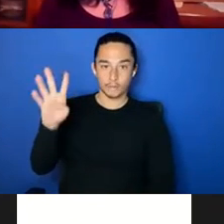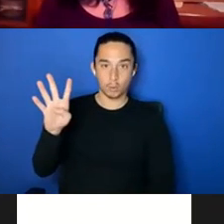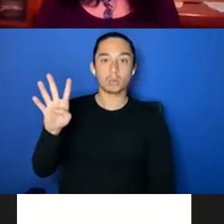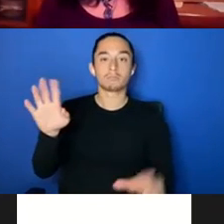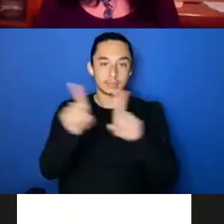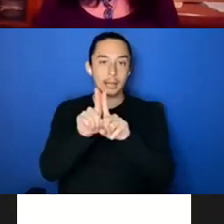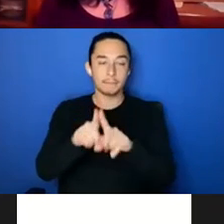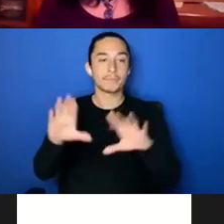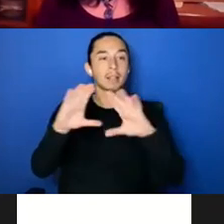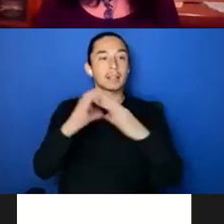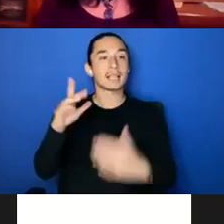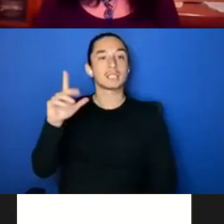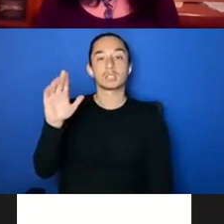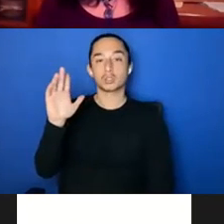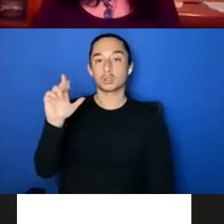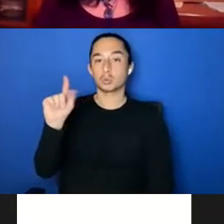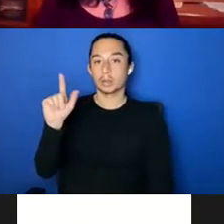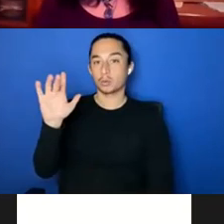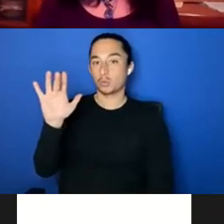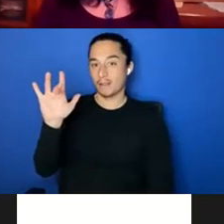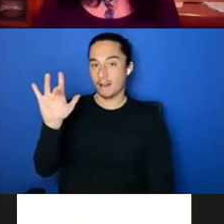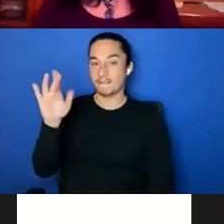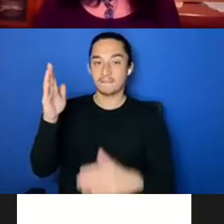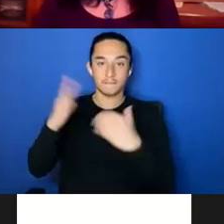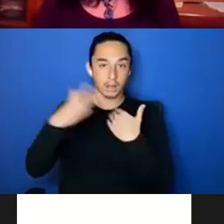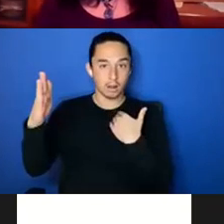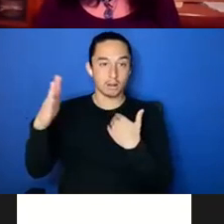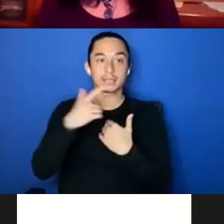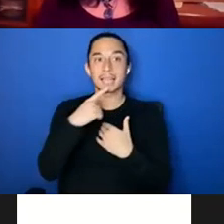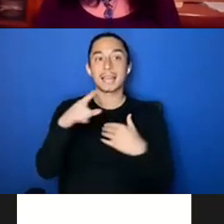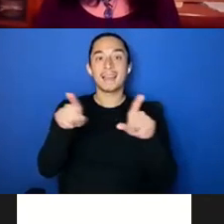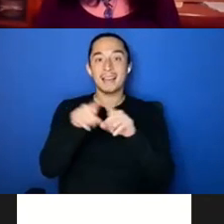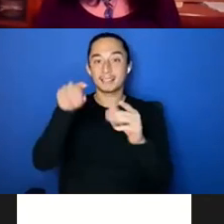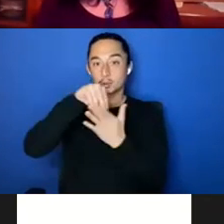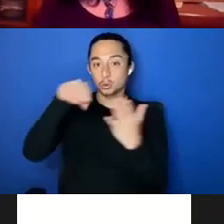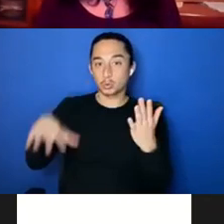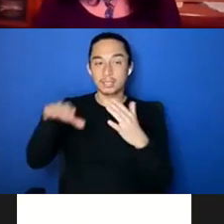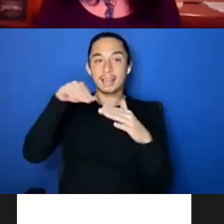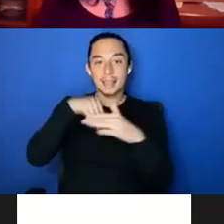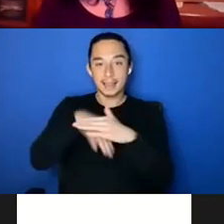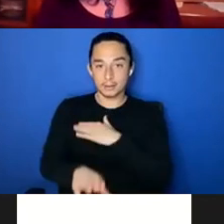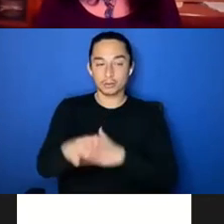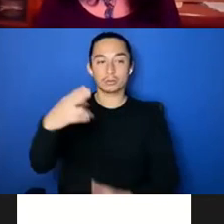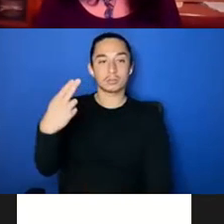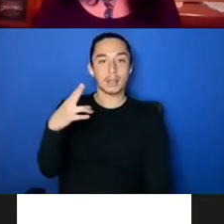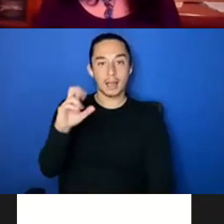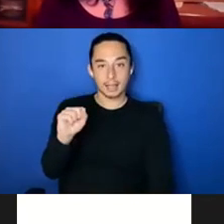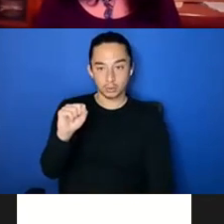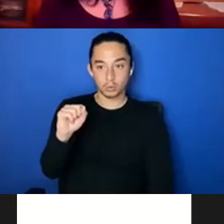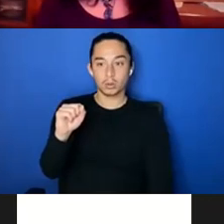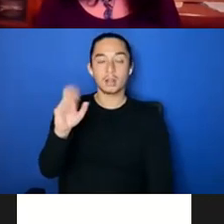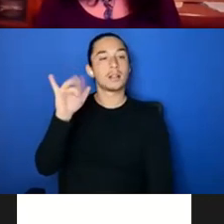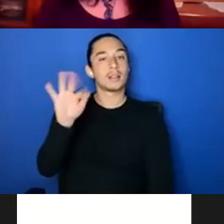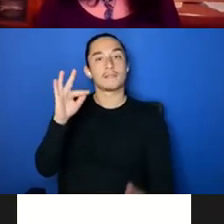of 2025 and on, what we are saying is that as a student enters the high school, should they wish